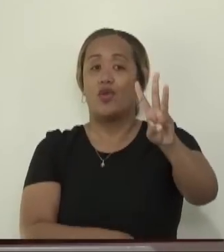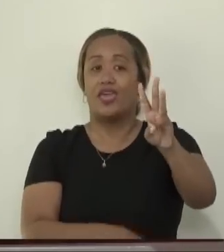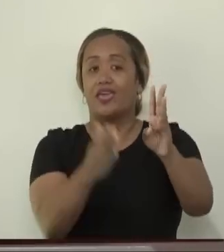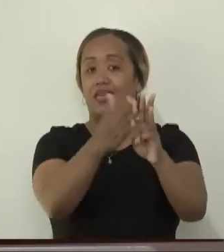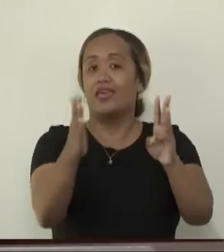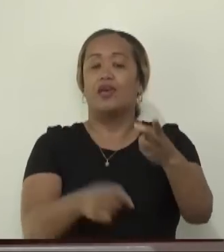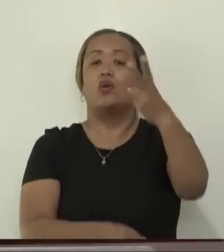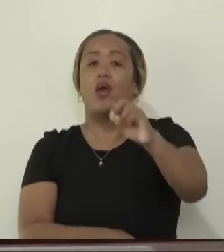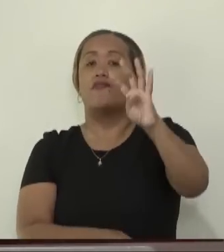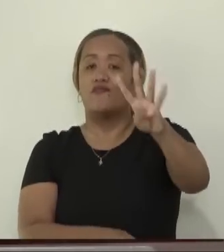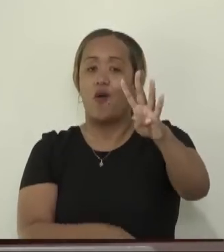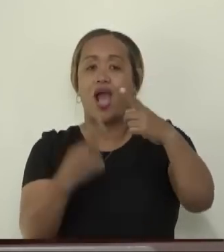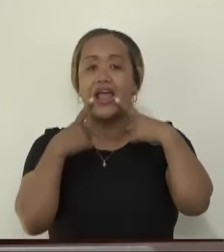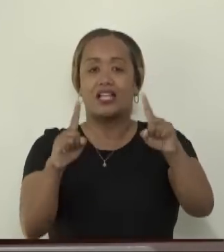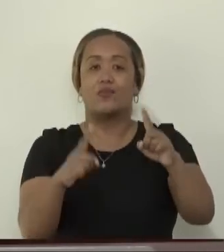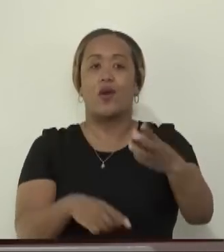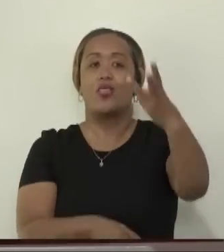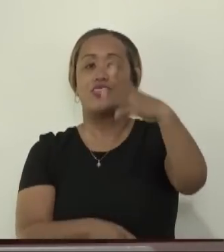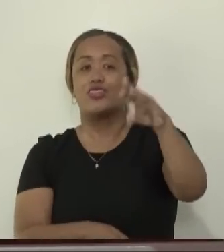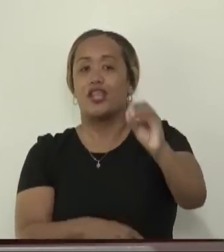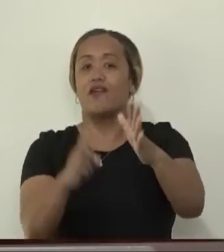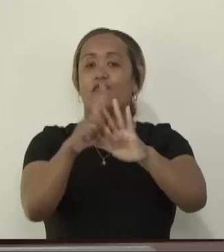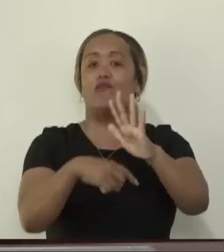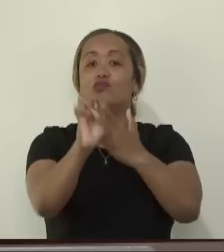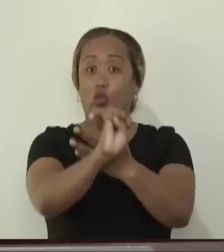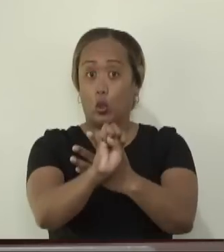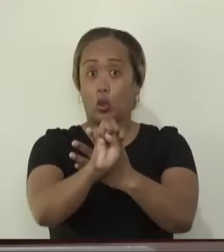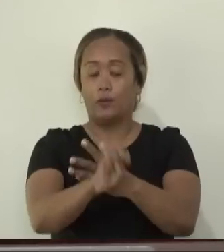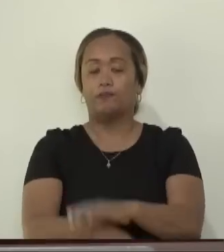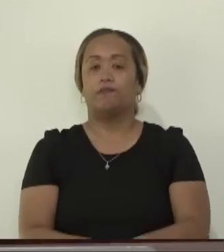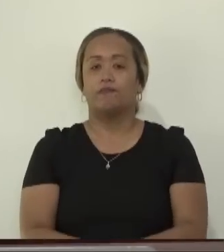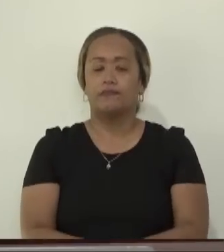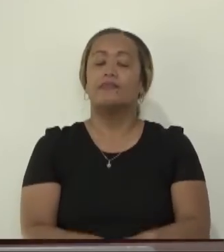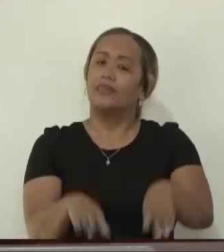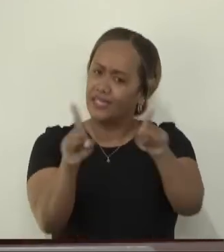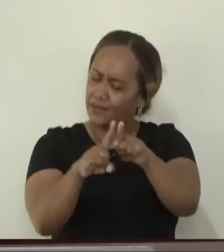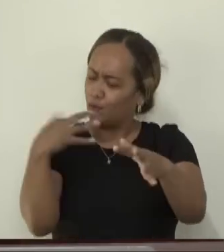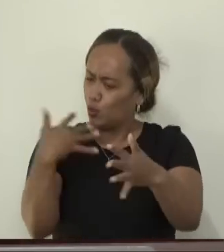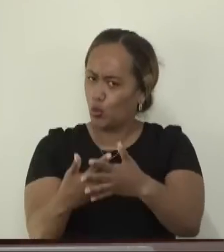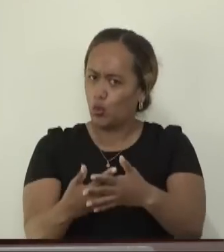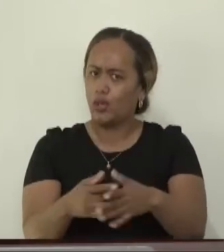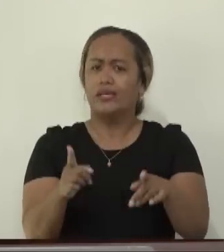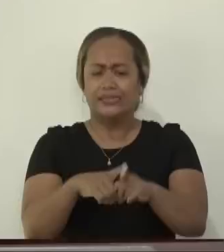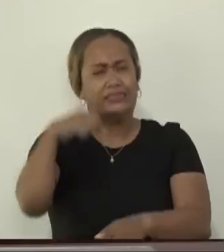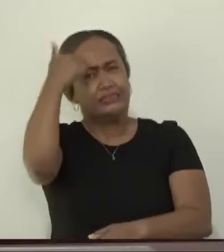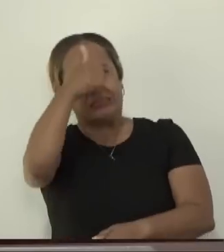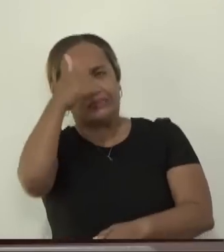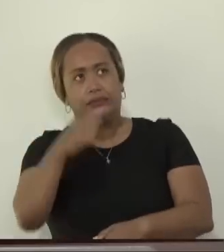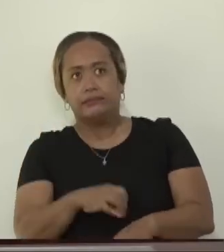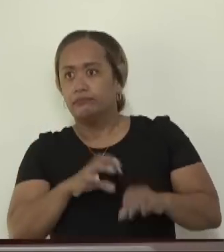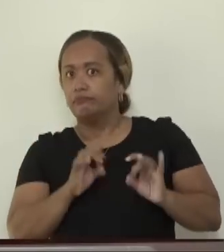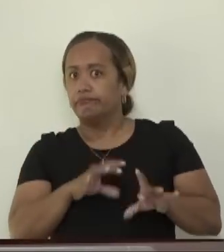2023-24 announcement on the 30th of June. As usual, there will be anxiety and